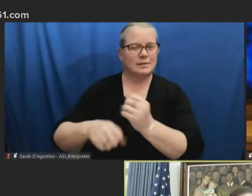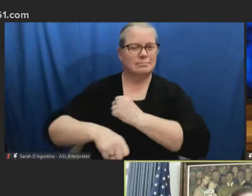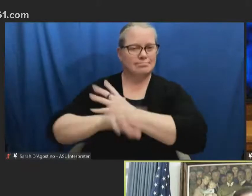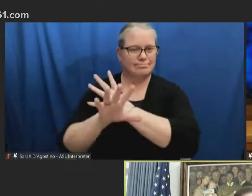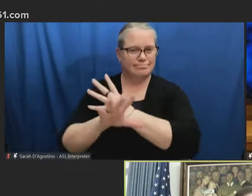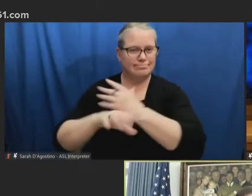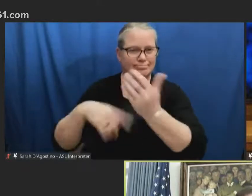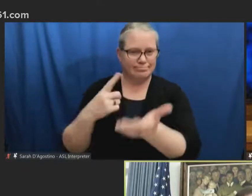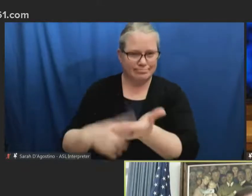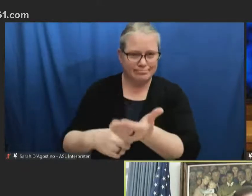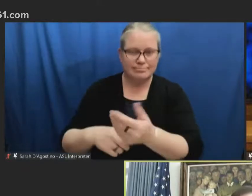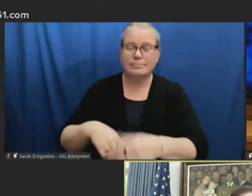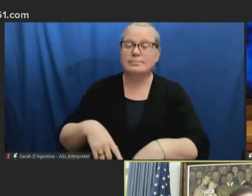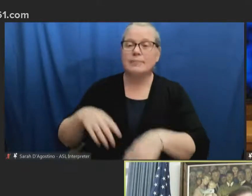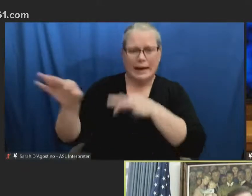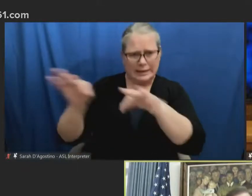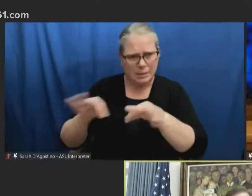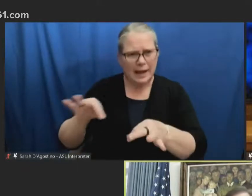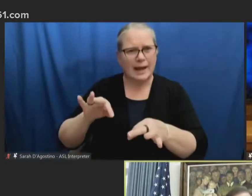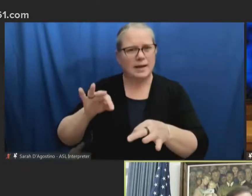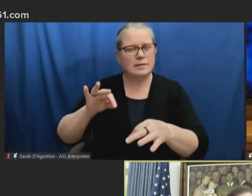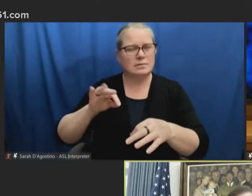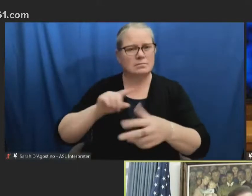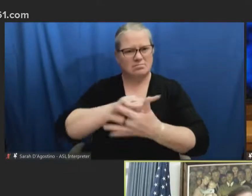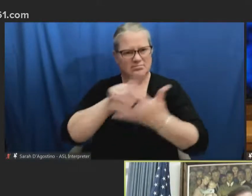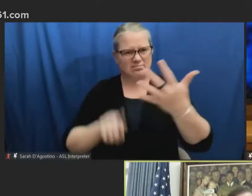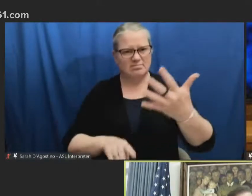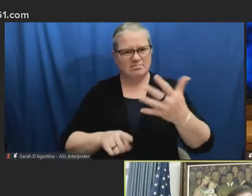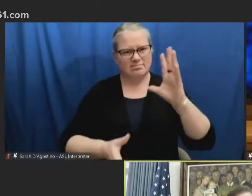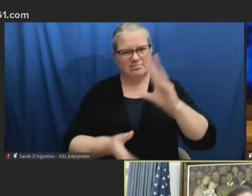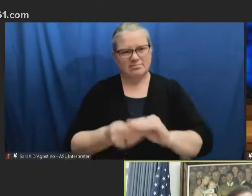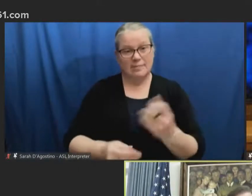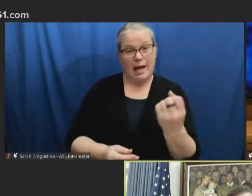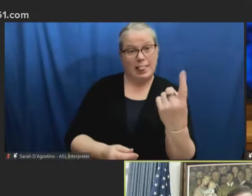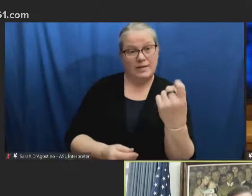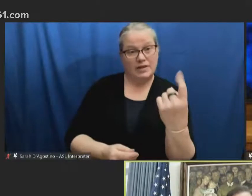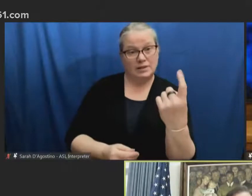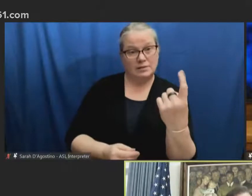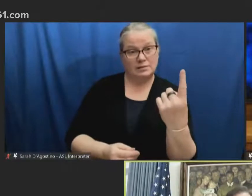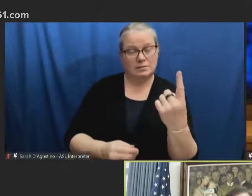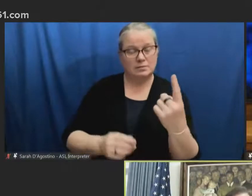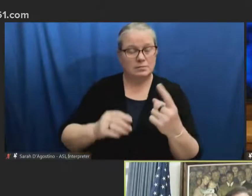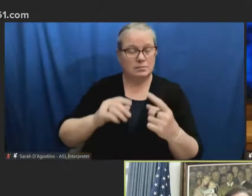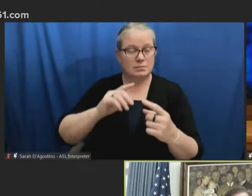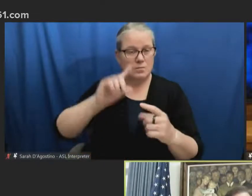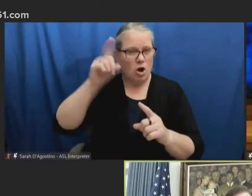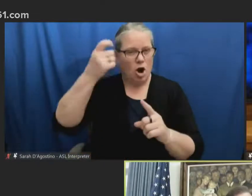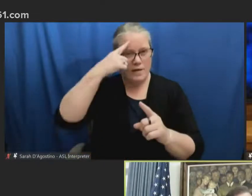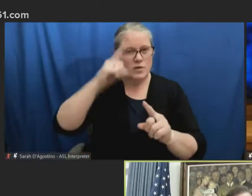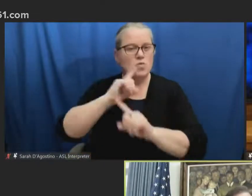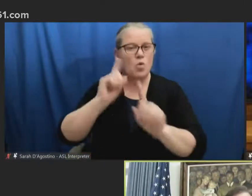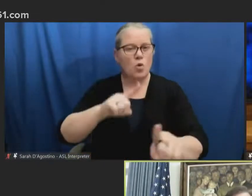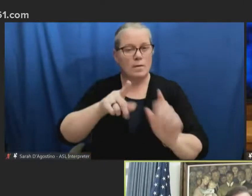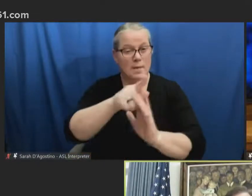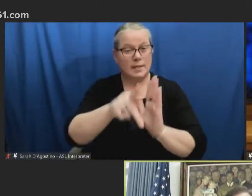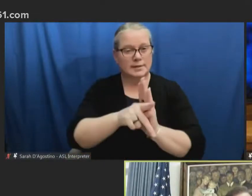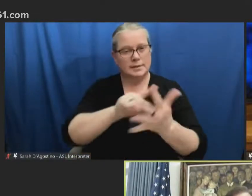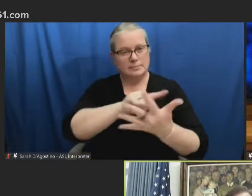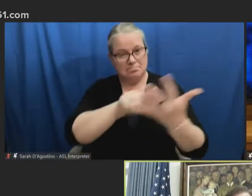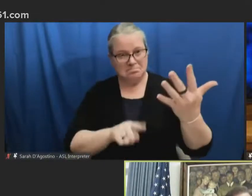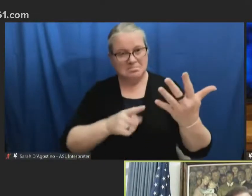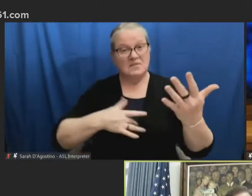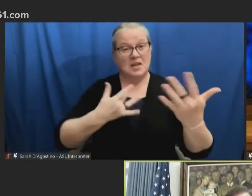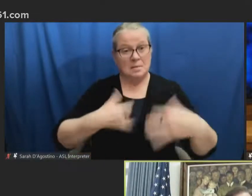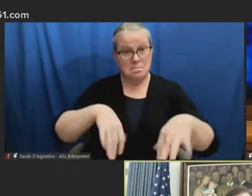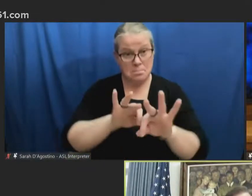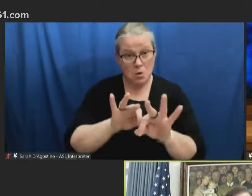discussed today, saying it's really important from a public health point of view that they be continued or adjusted as you see fit,